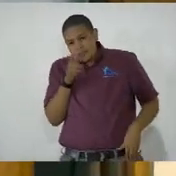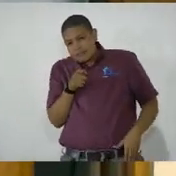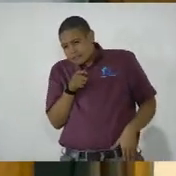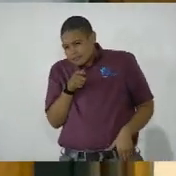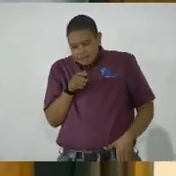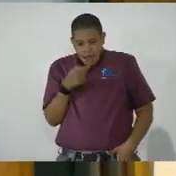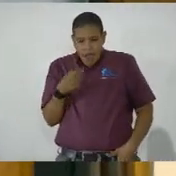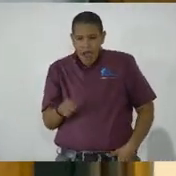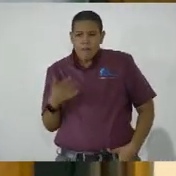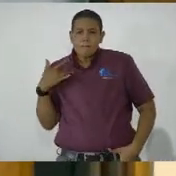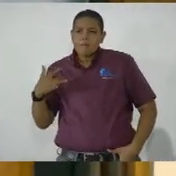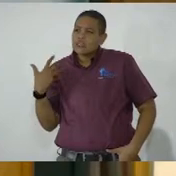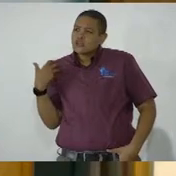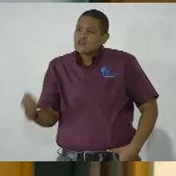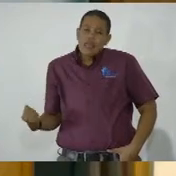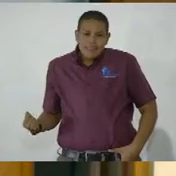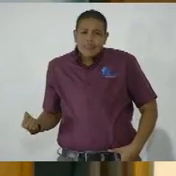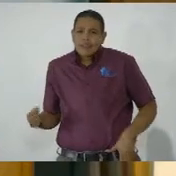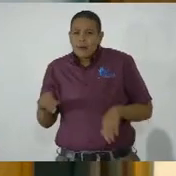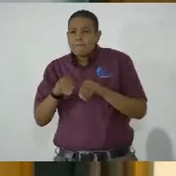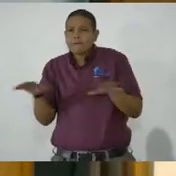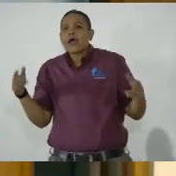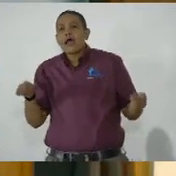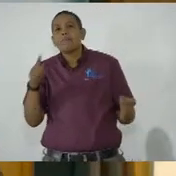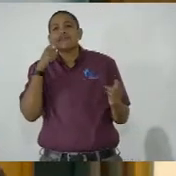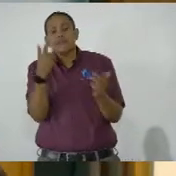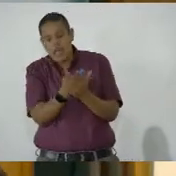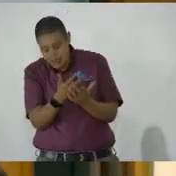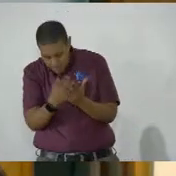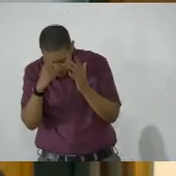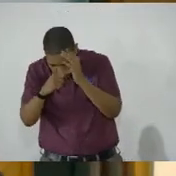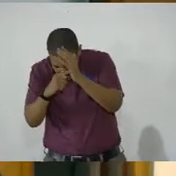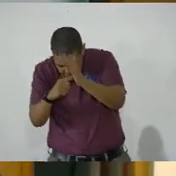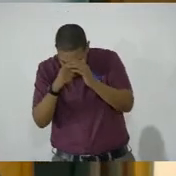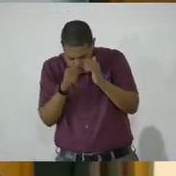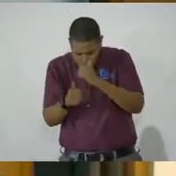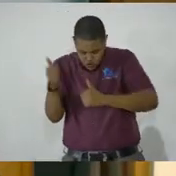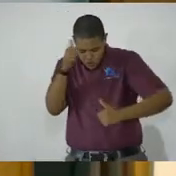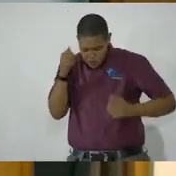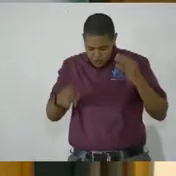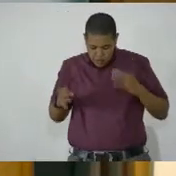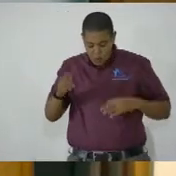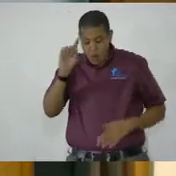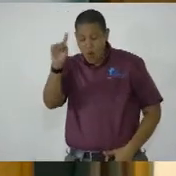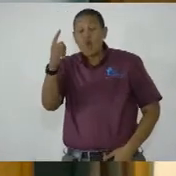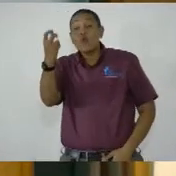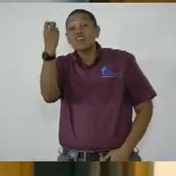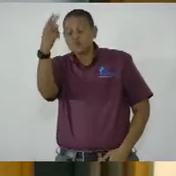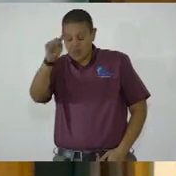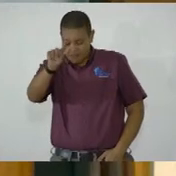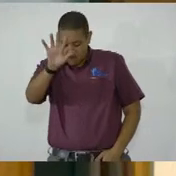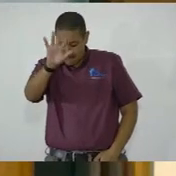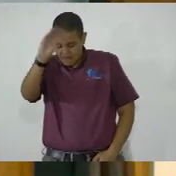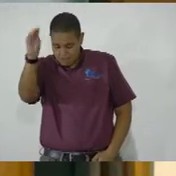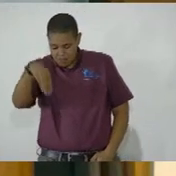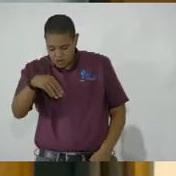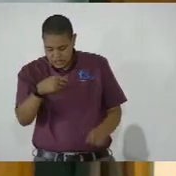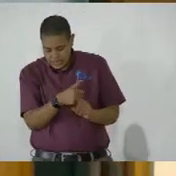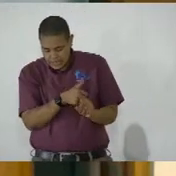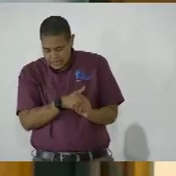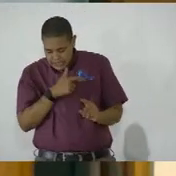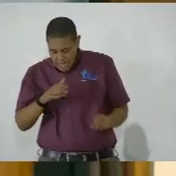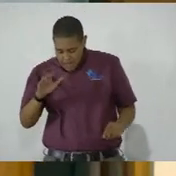been strengthened. This is evidenced, for example, in the Supreme Court, where only 12.5% of